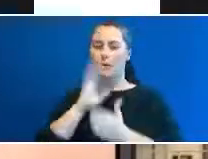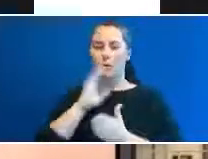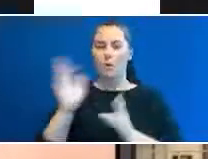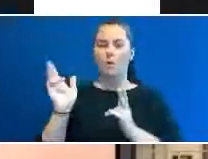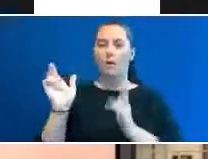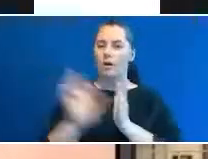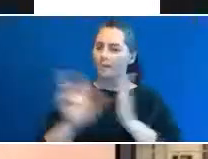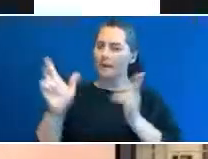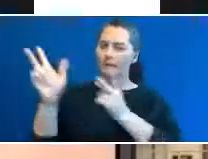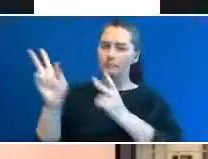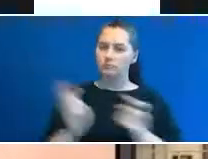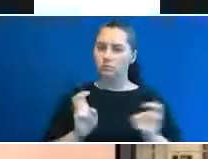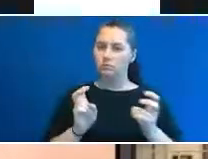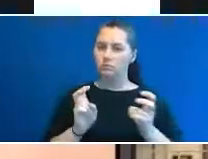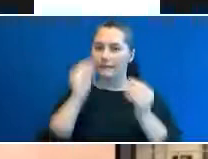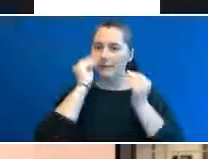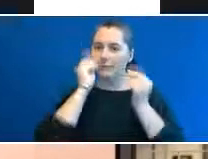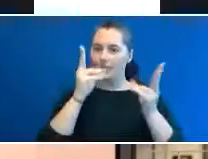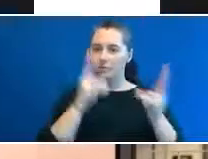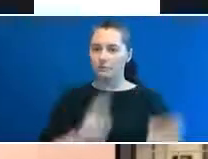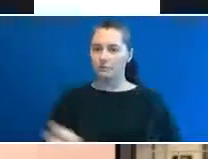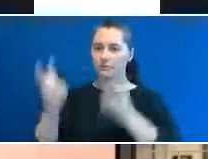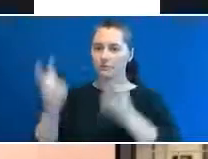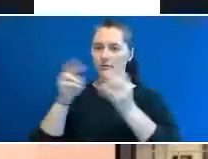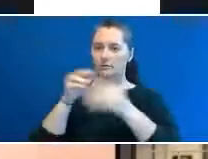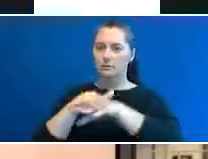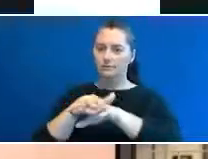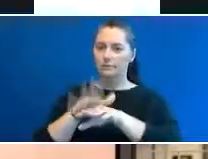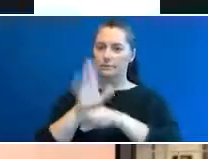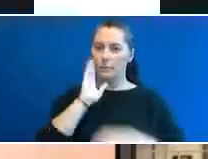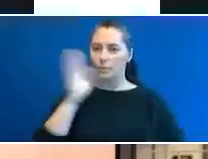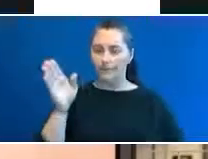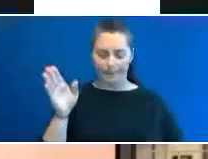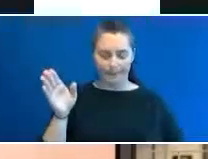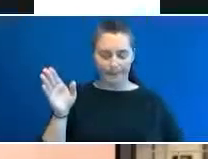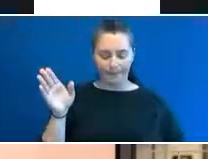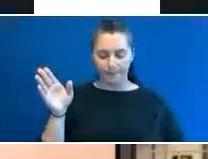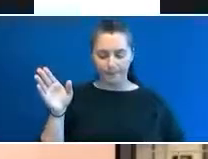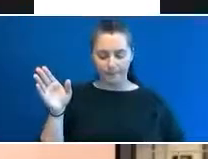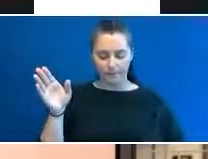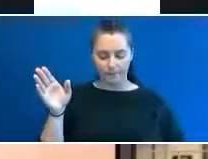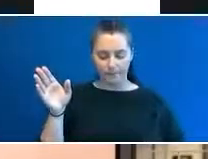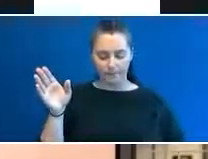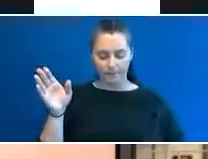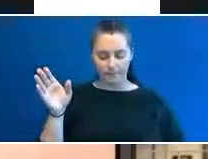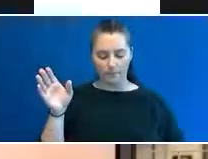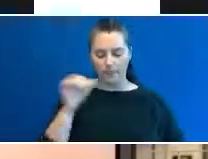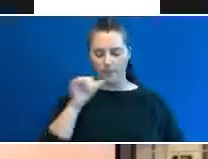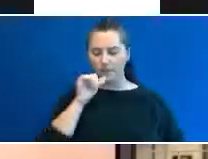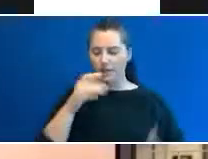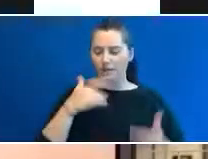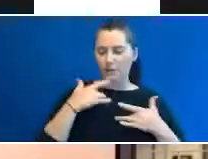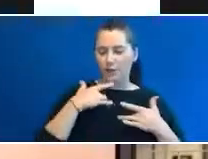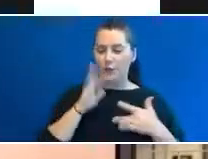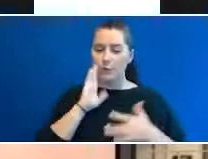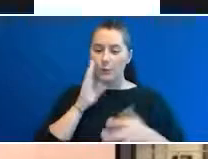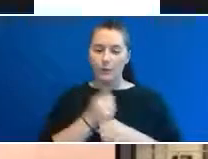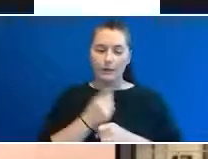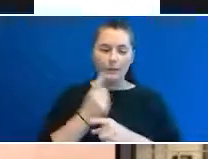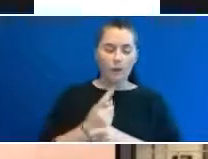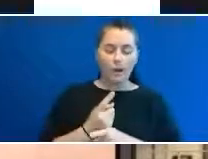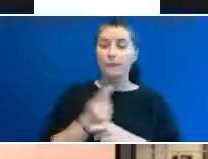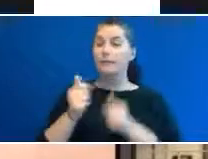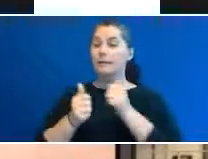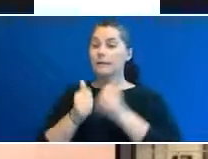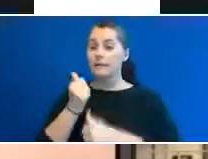on our integration. And so we're not really worried about, okay, are we going to get this right? We can actually make each budget have different sets